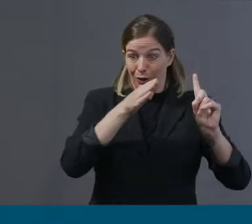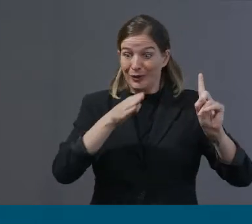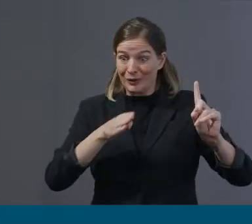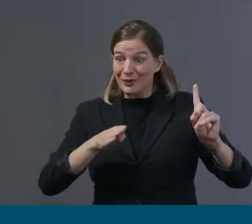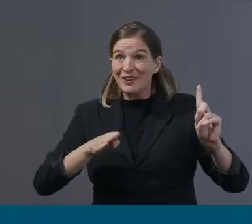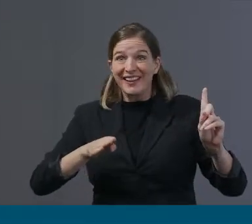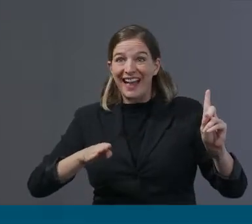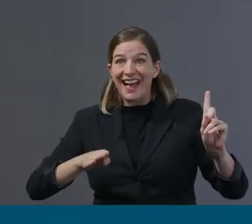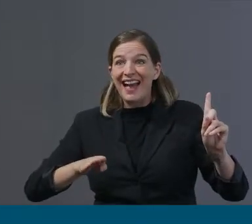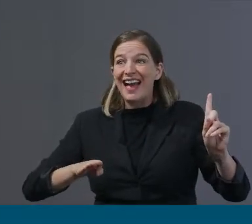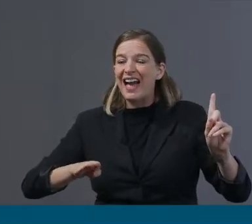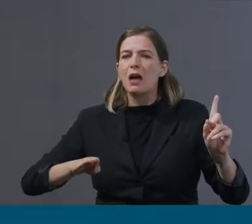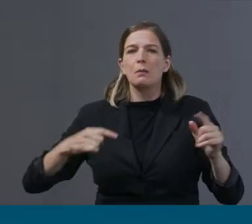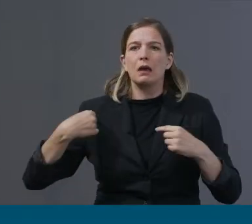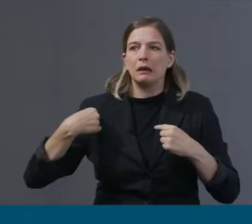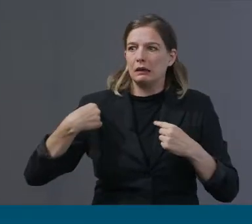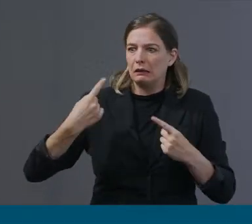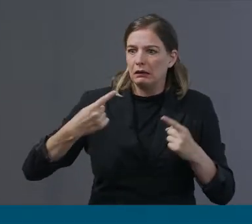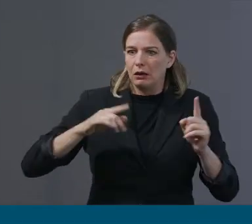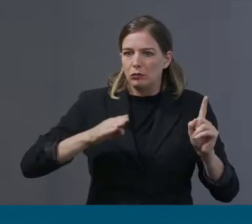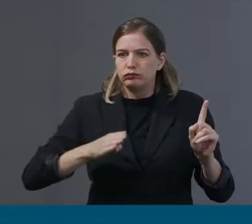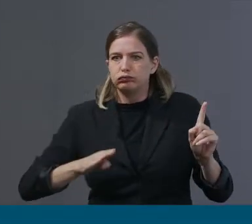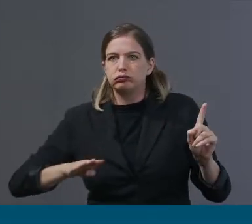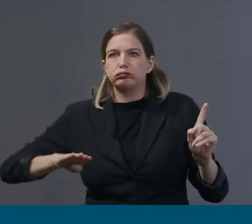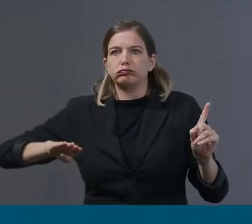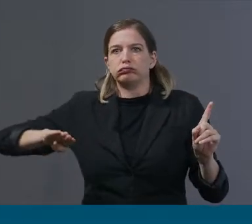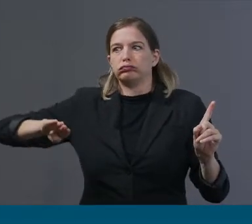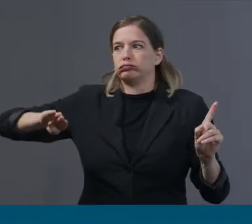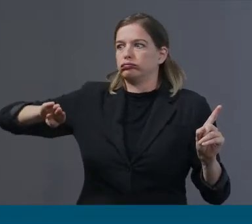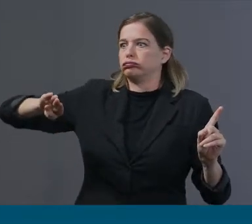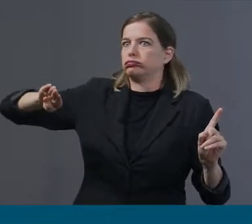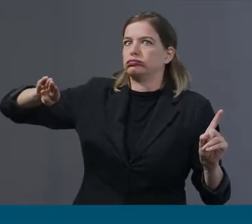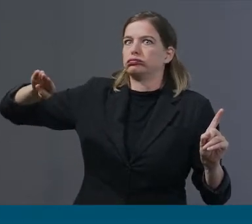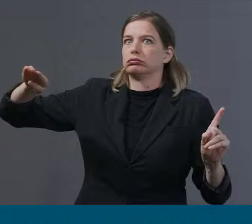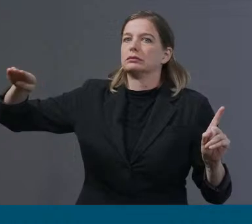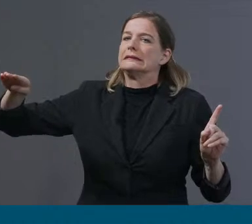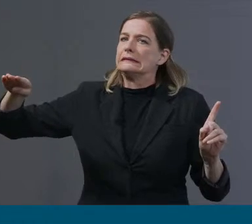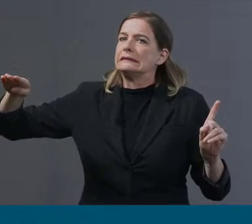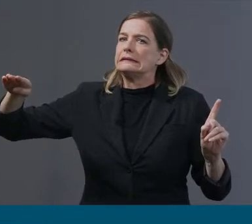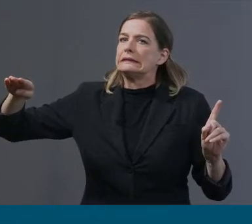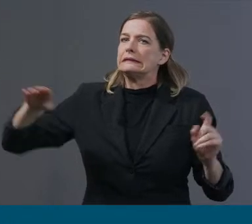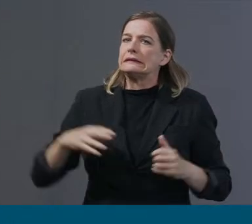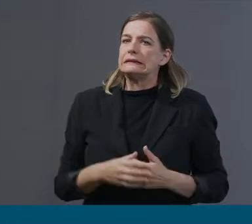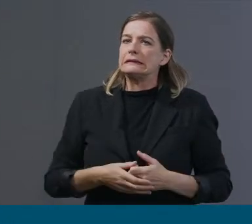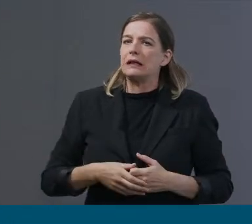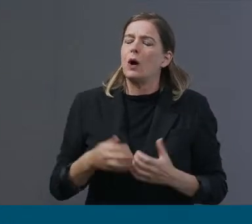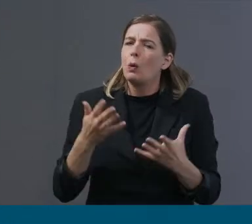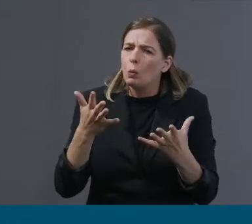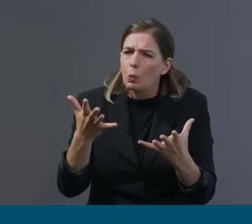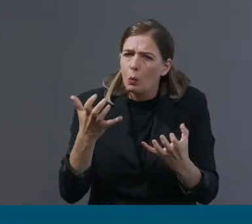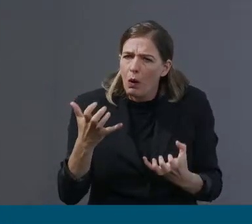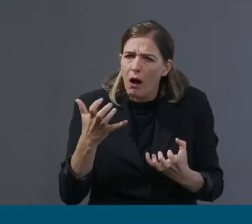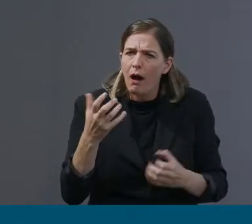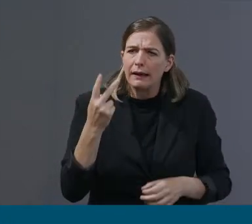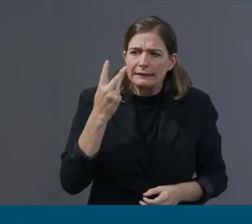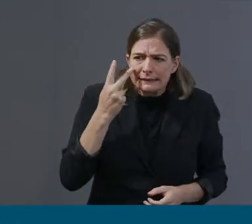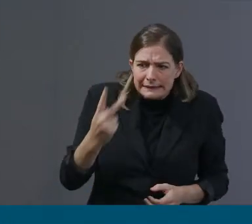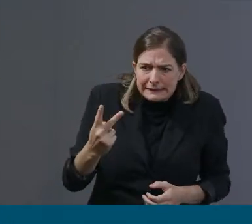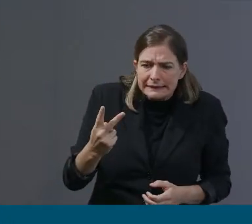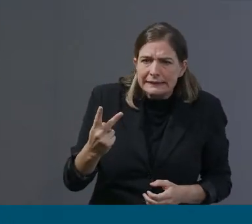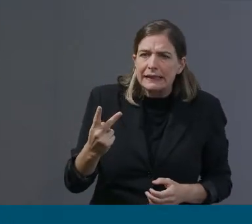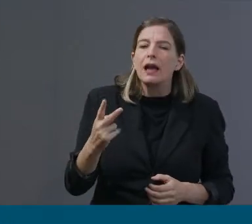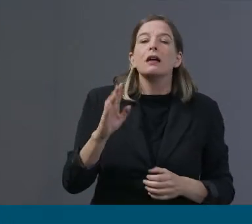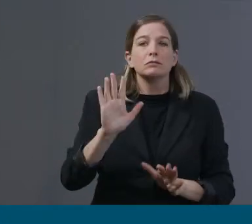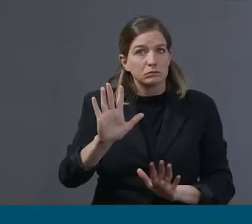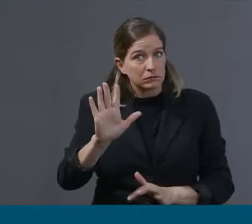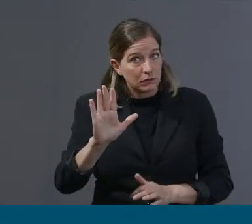last several weeks, we've seen increasing positivity in the state of Arizona. What we want to see and will see after